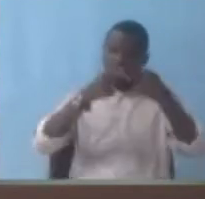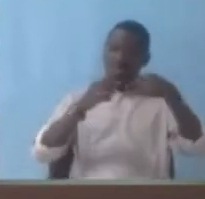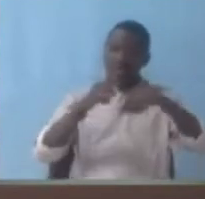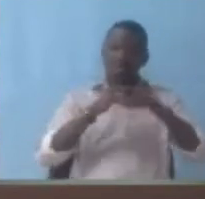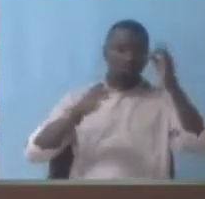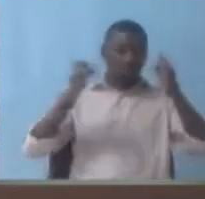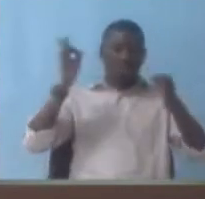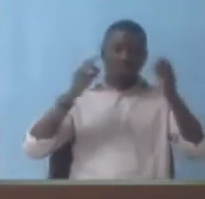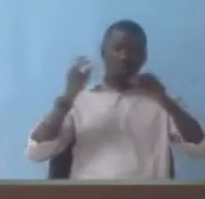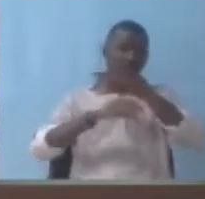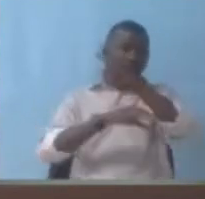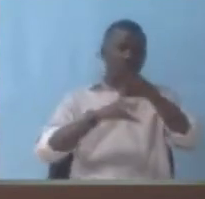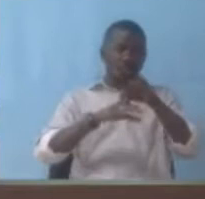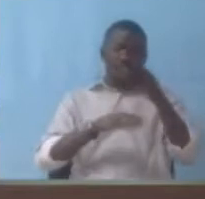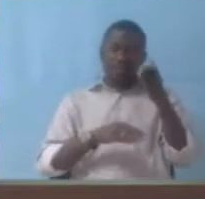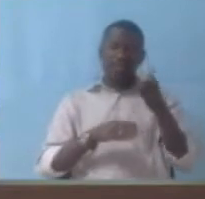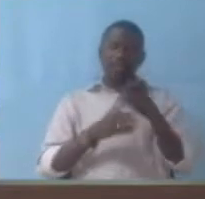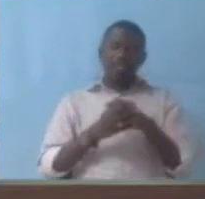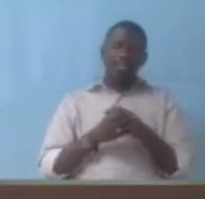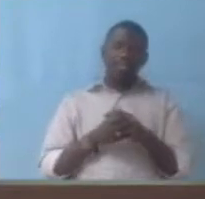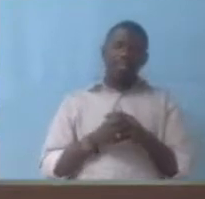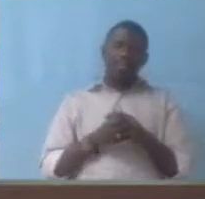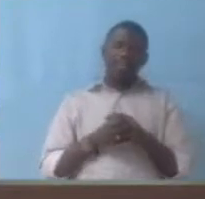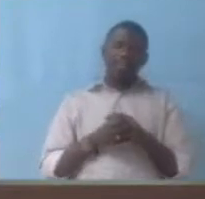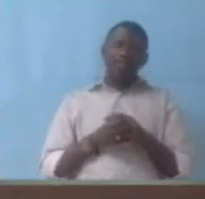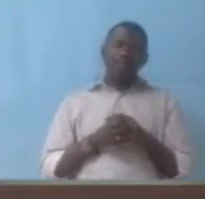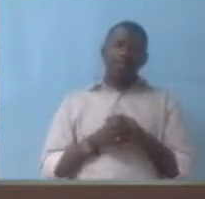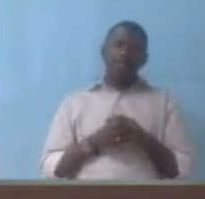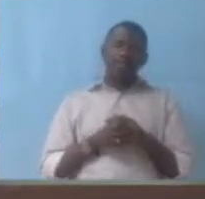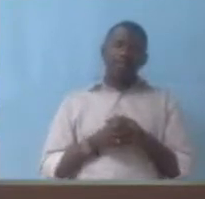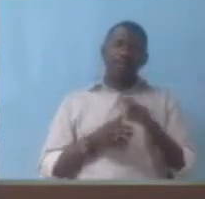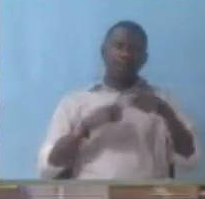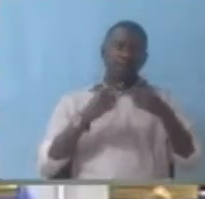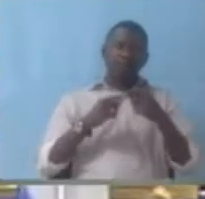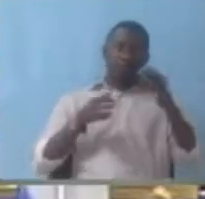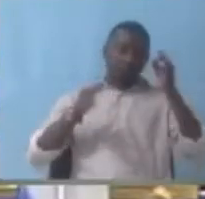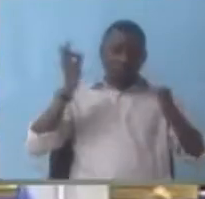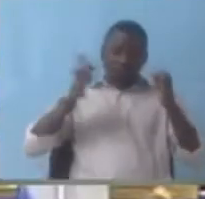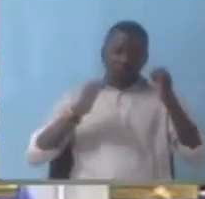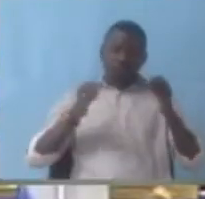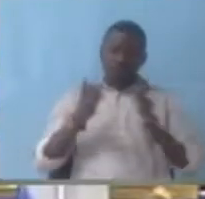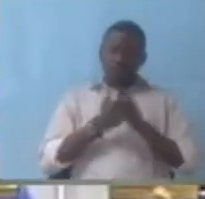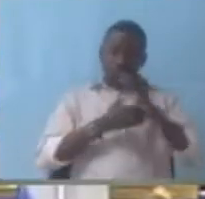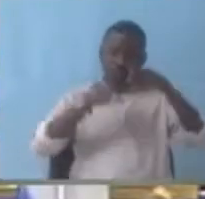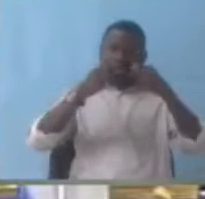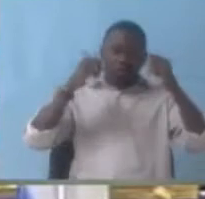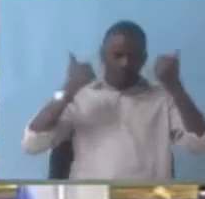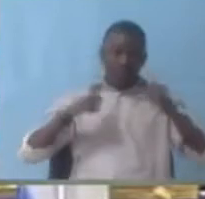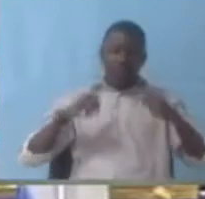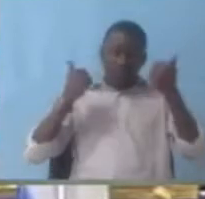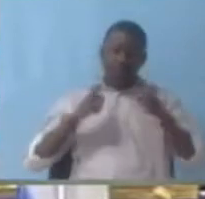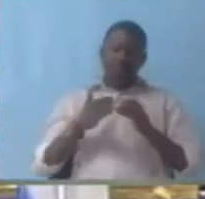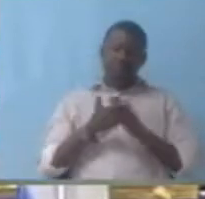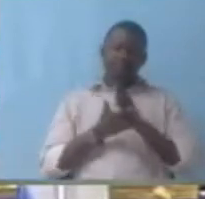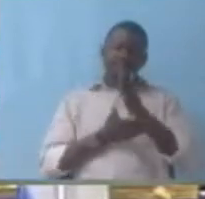membe larin na kiti bundalu kan. So the courts continue to exist. But kiti bundalu continue to letter katara kering.